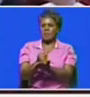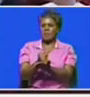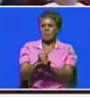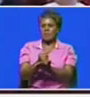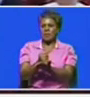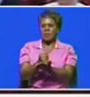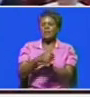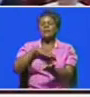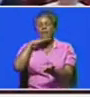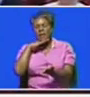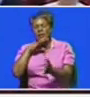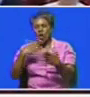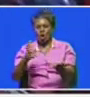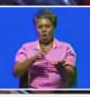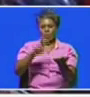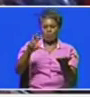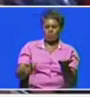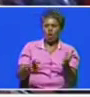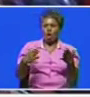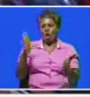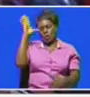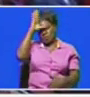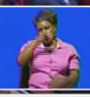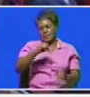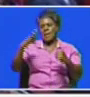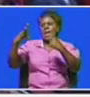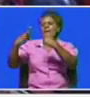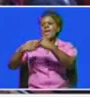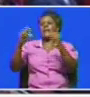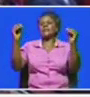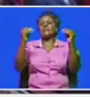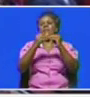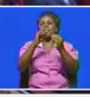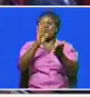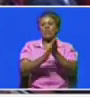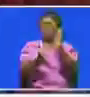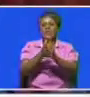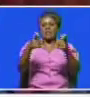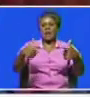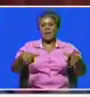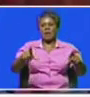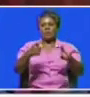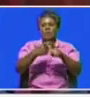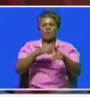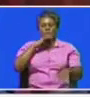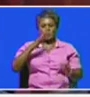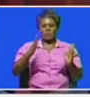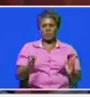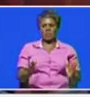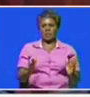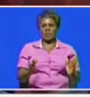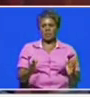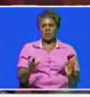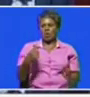among them death, resignation, and absence from 8 sittings of the House without permission in writing from the Speaker. Only